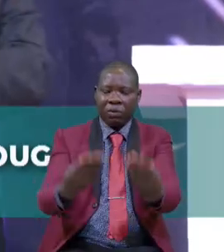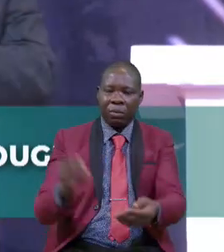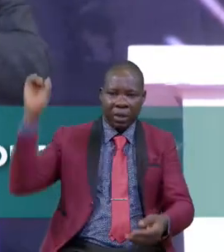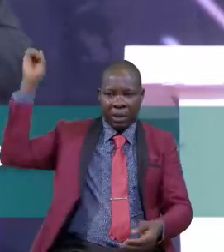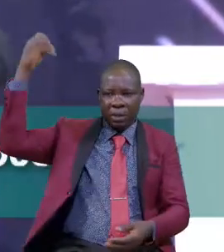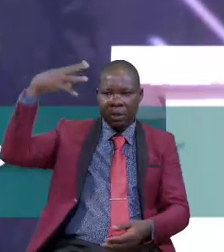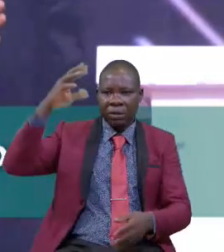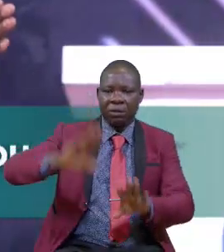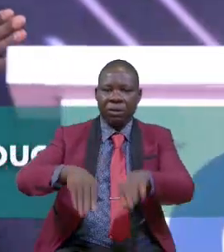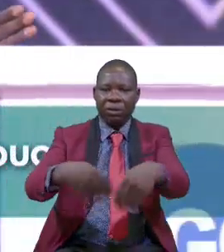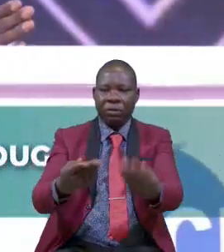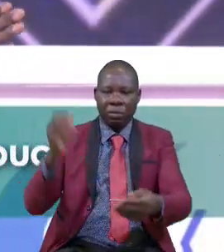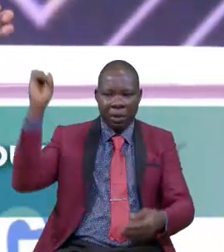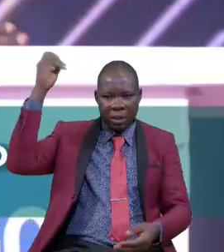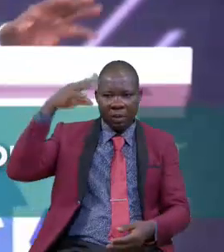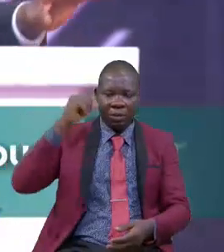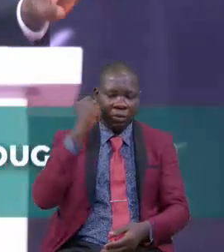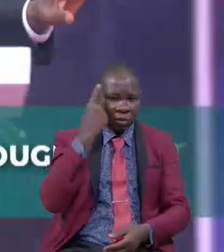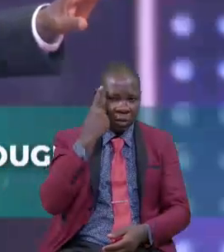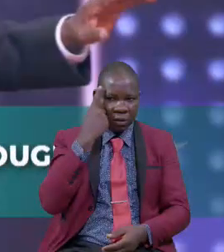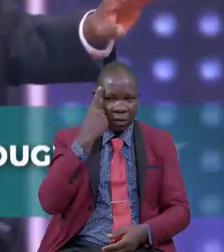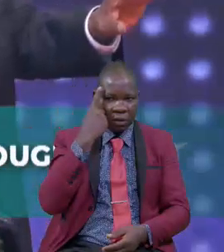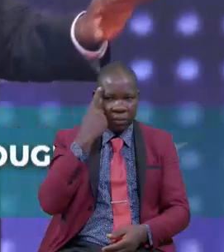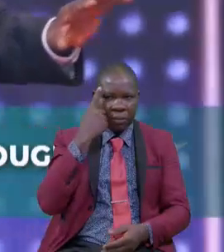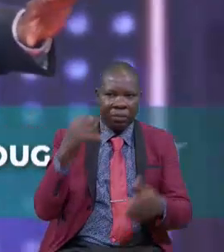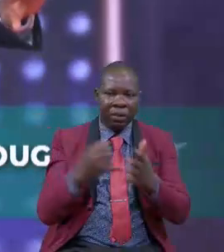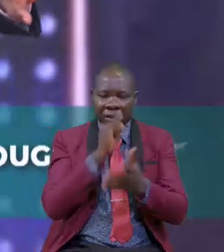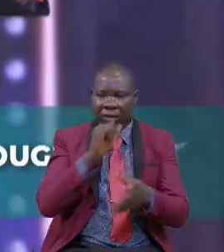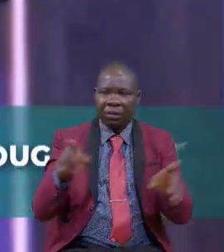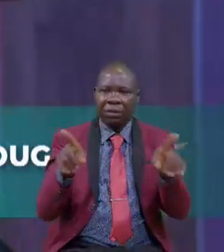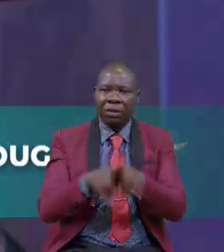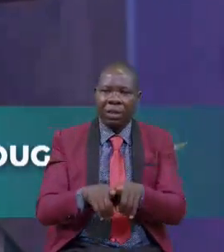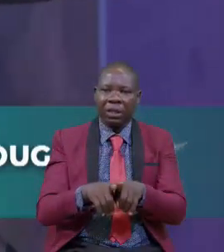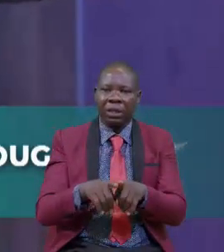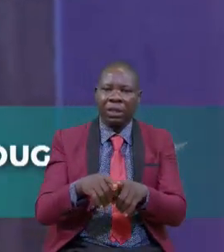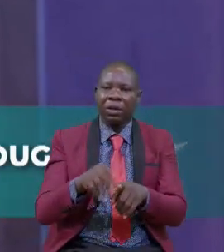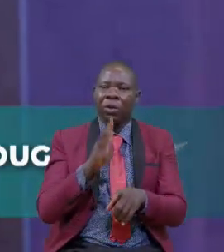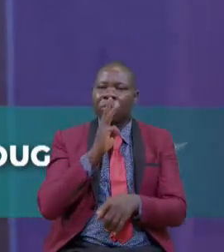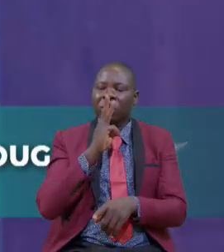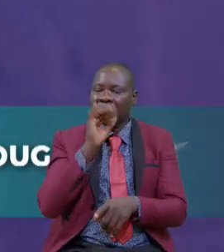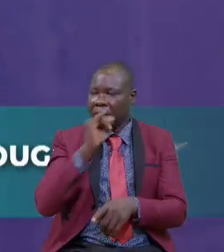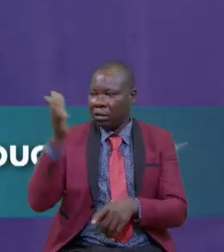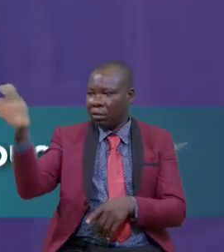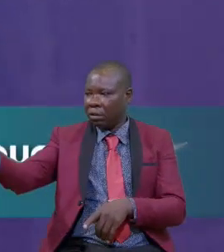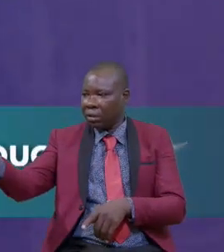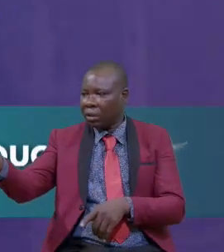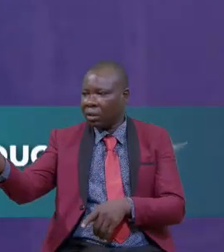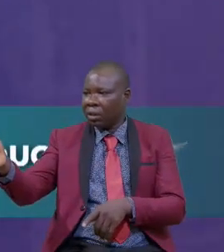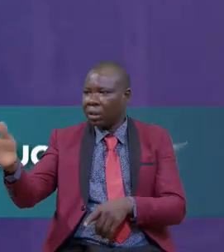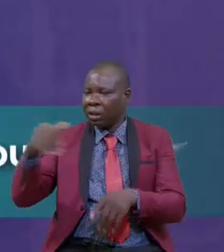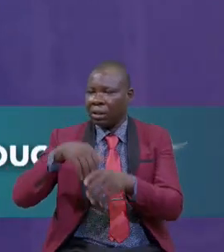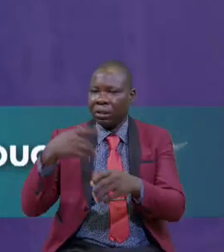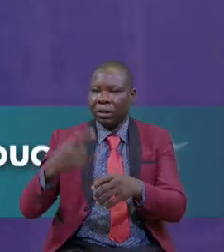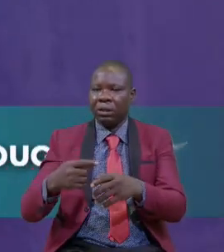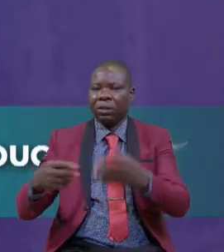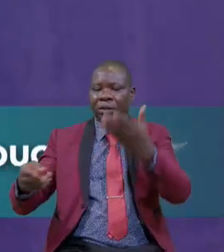Supplied grace. Understand? It's like the water is there in the reservoir, but we